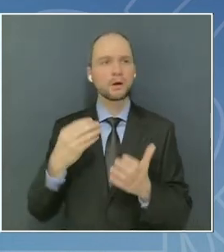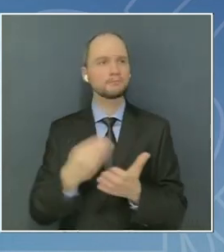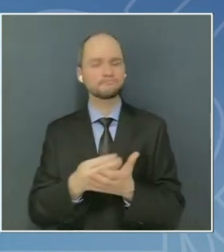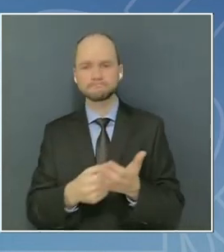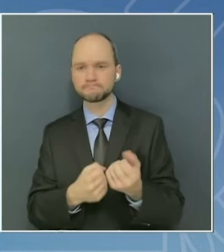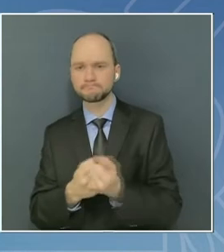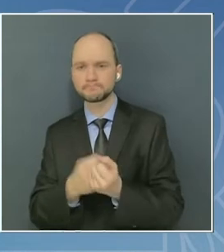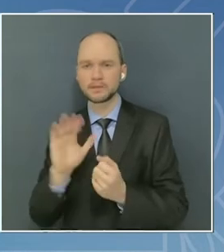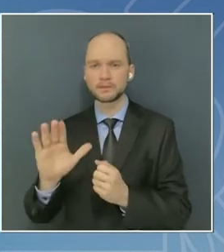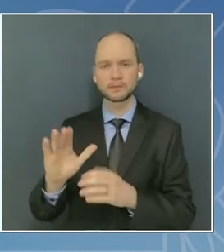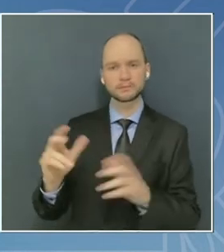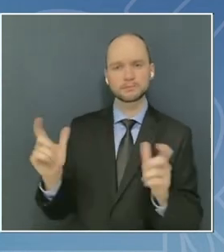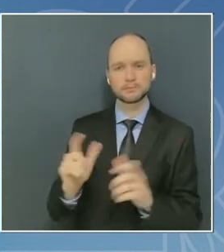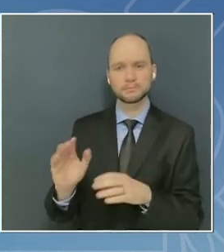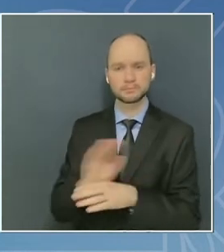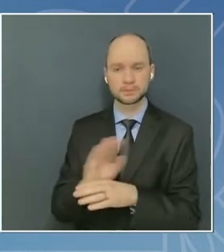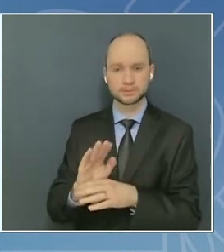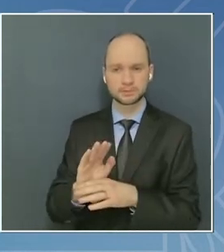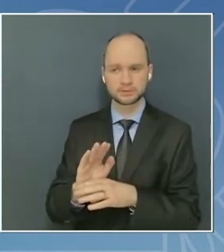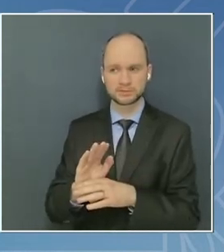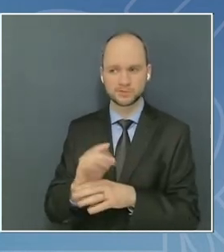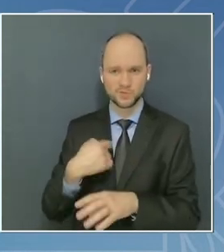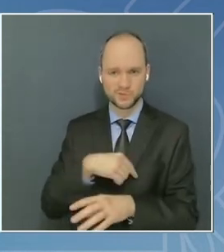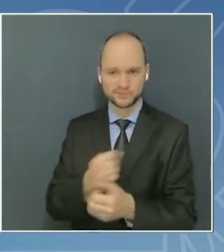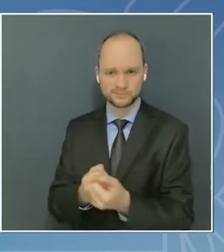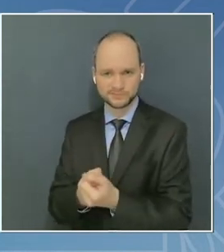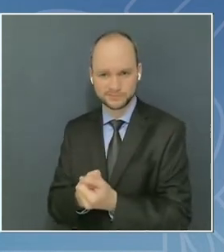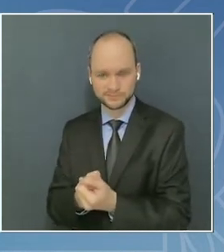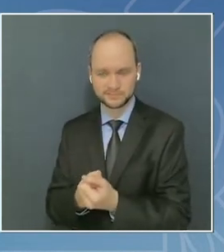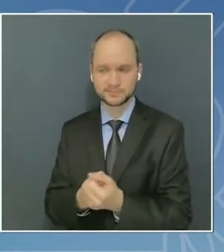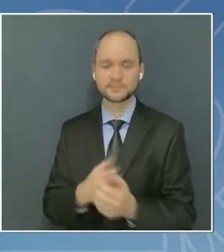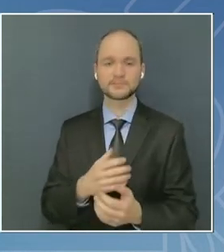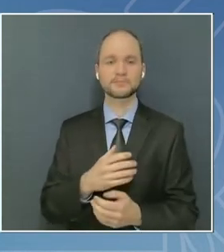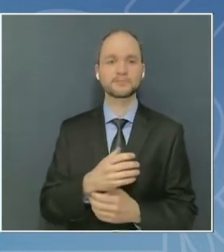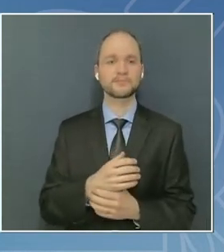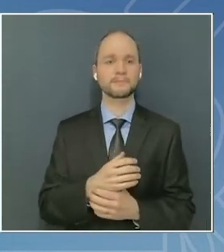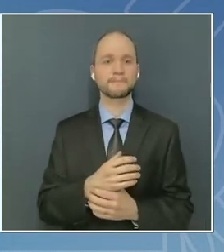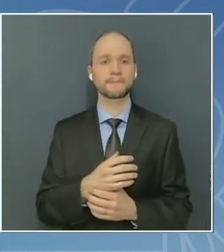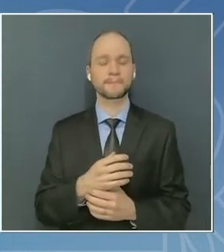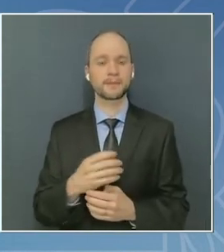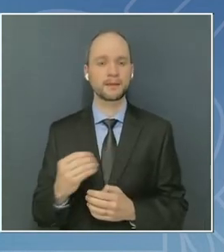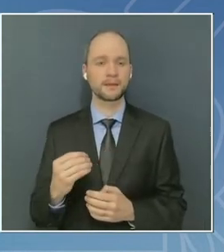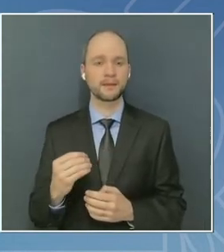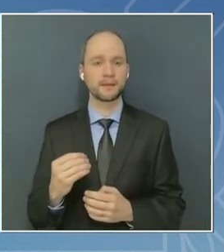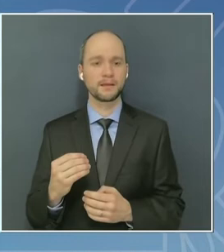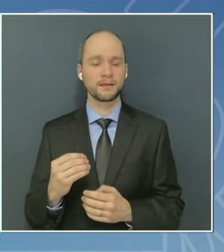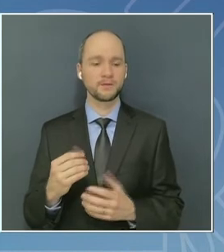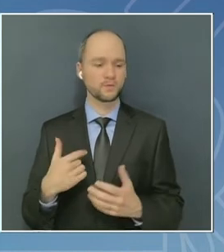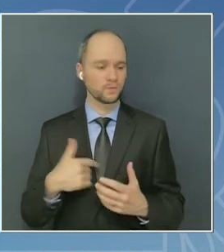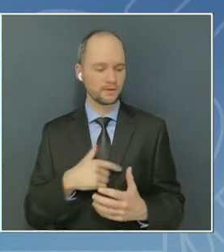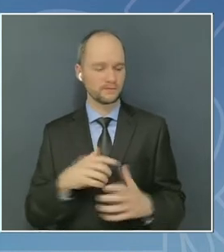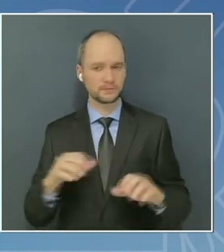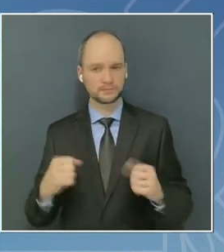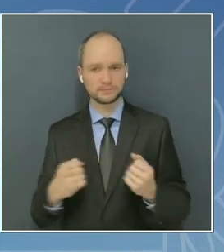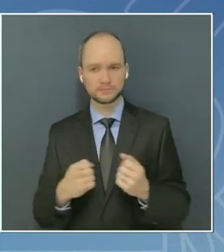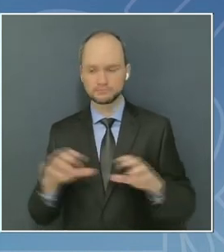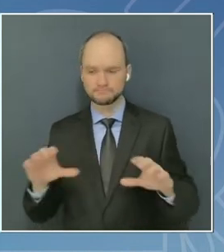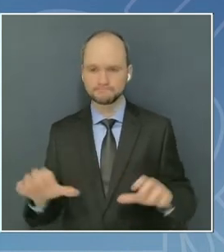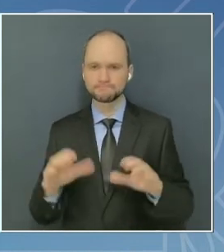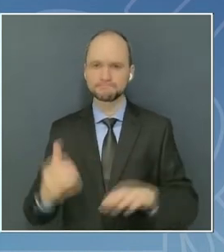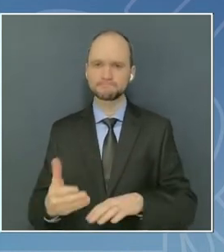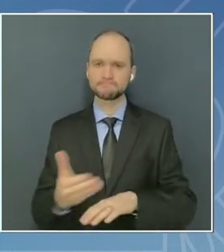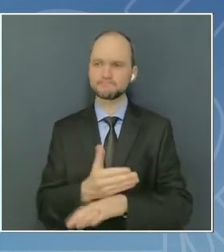small business. And then we have been backing up all their effort to, you know, to do a better job